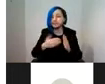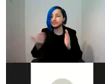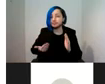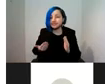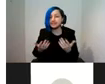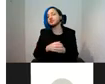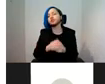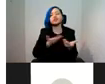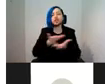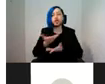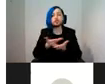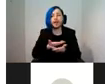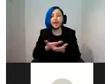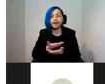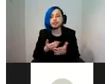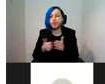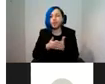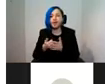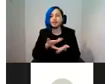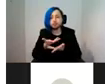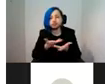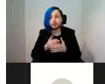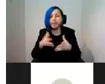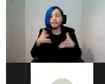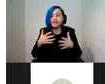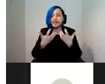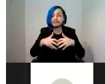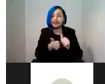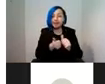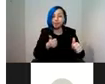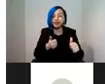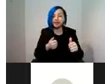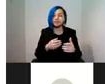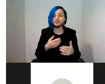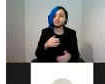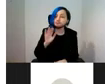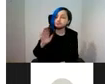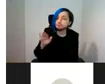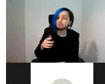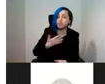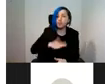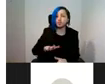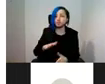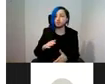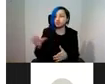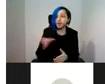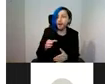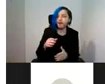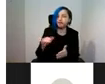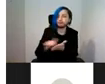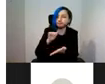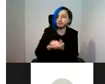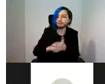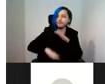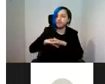that we're having with these large tech companies to be able to acquire and properly represent the history of